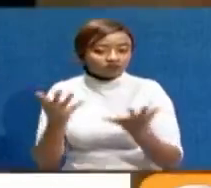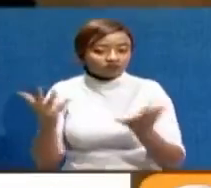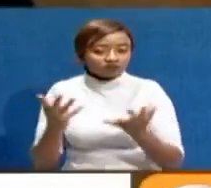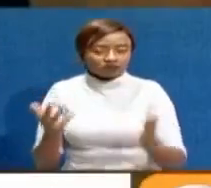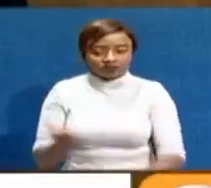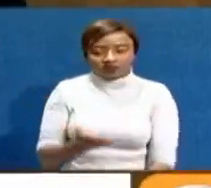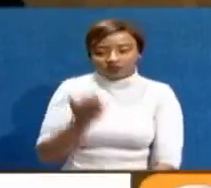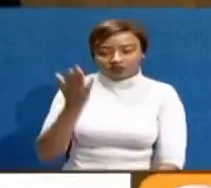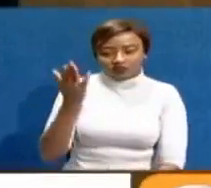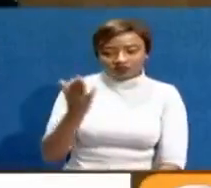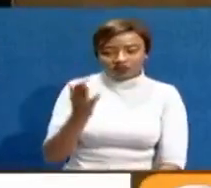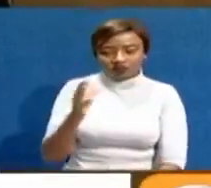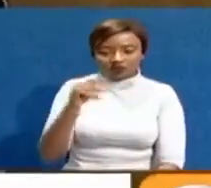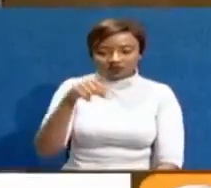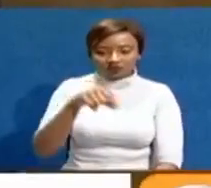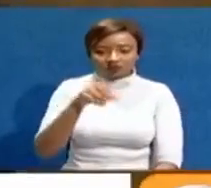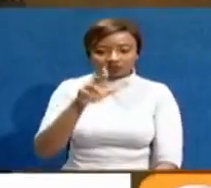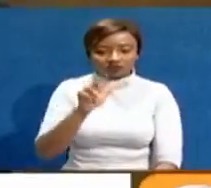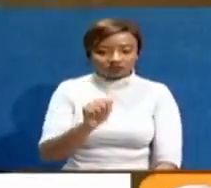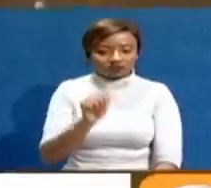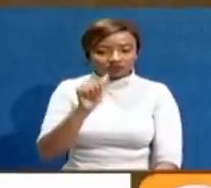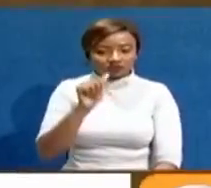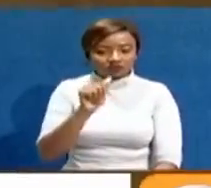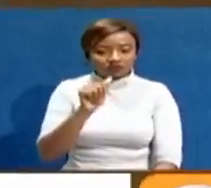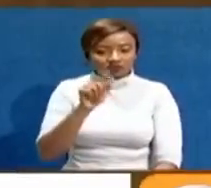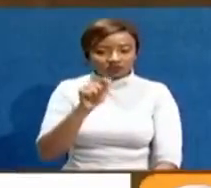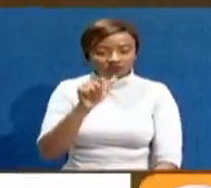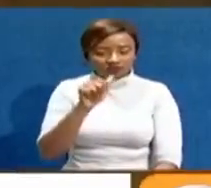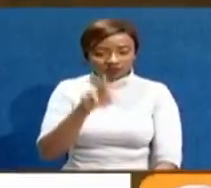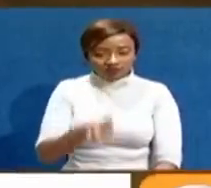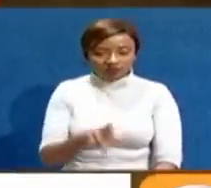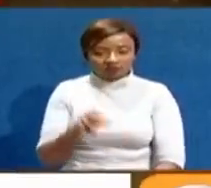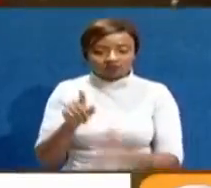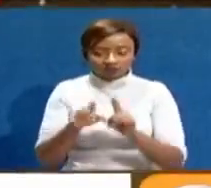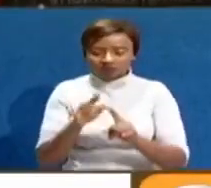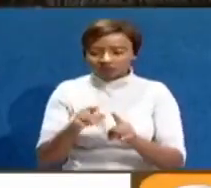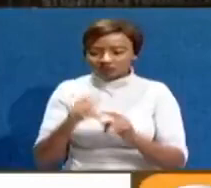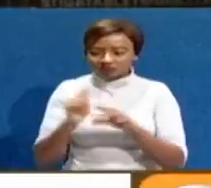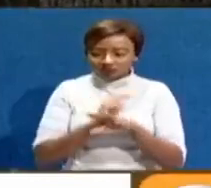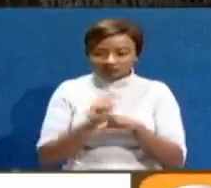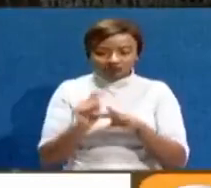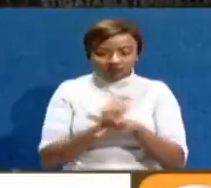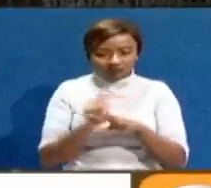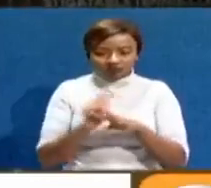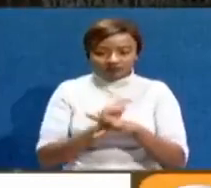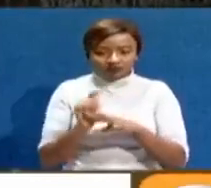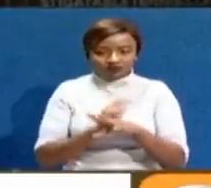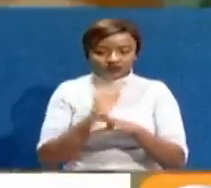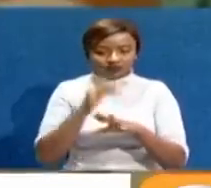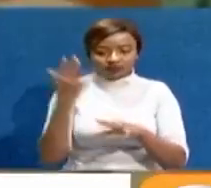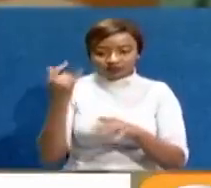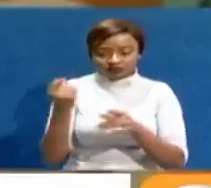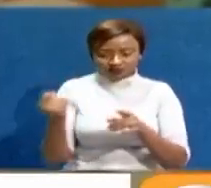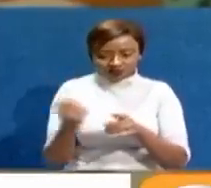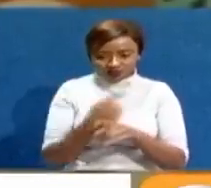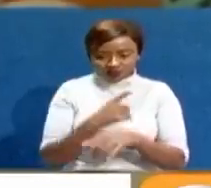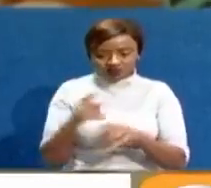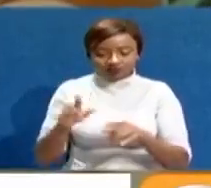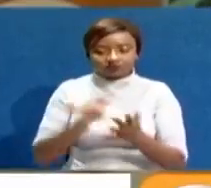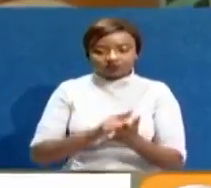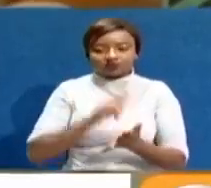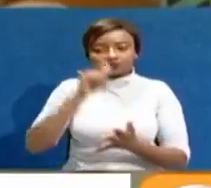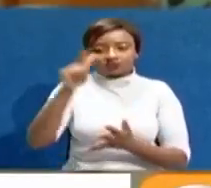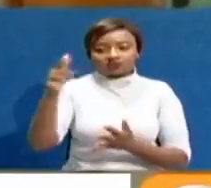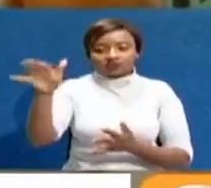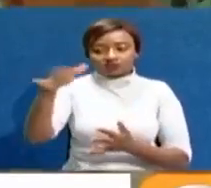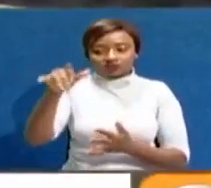of four players have been in a non-residential camp at the Goan Institute since last month and are set to jet out to the Qatari